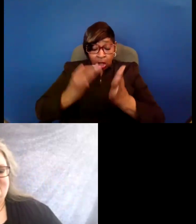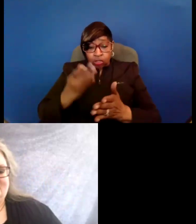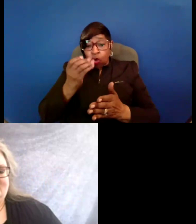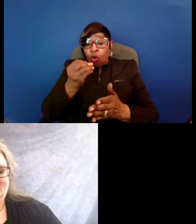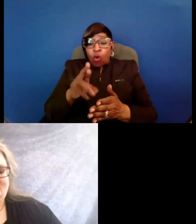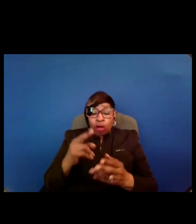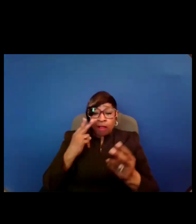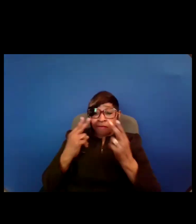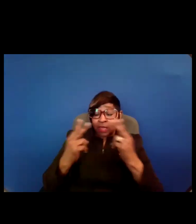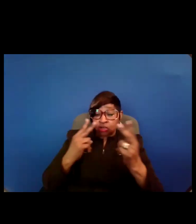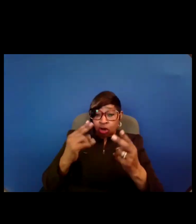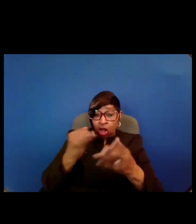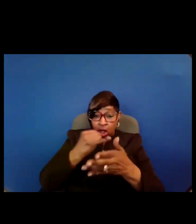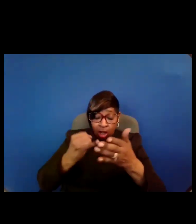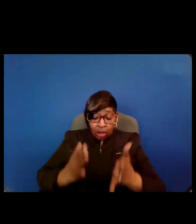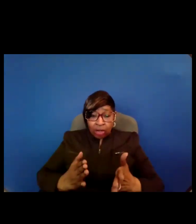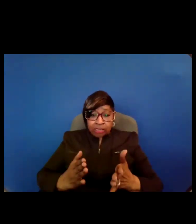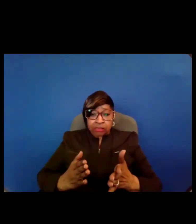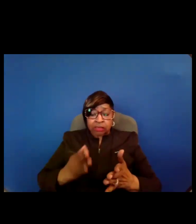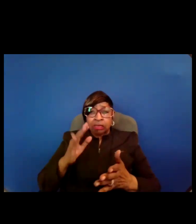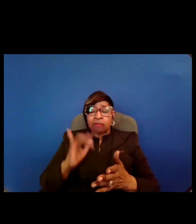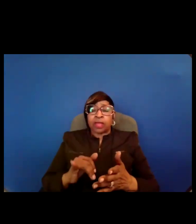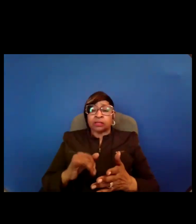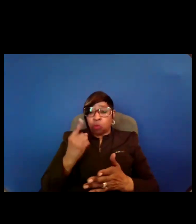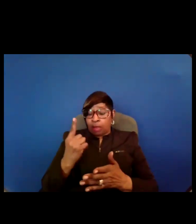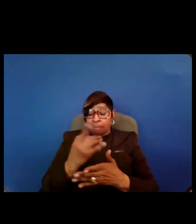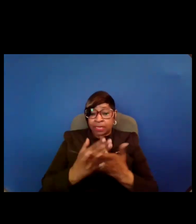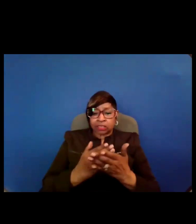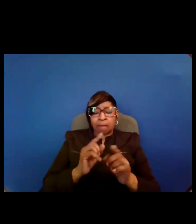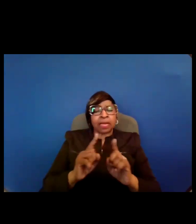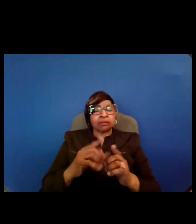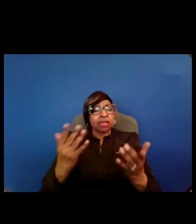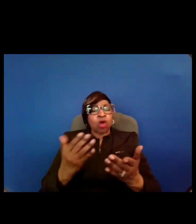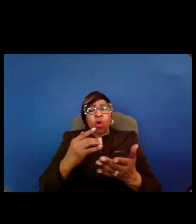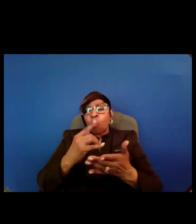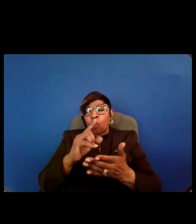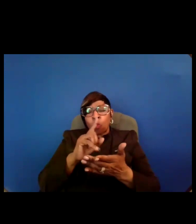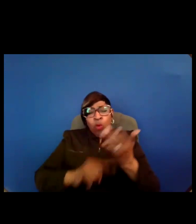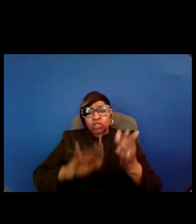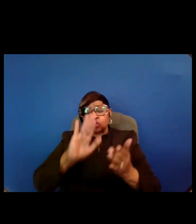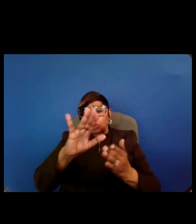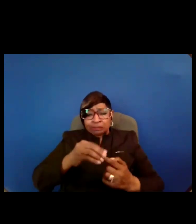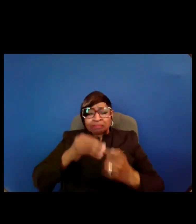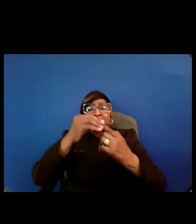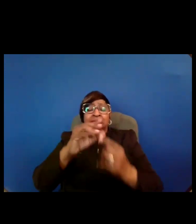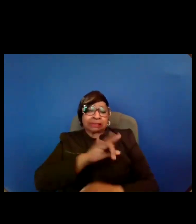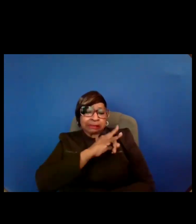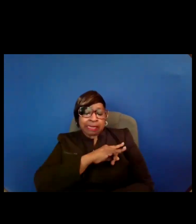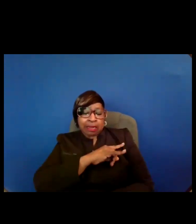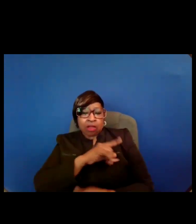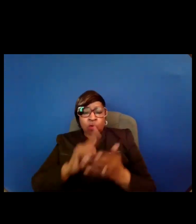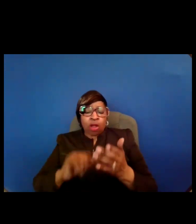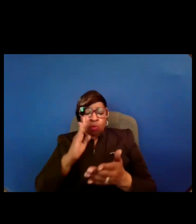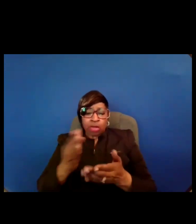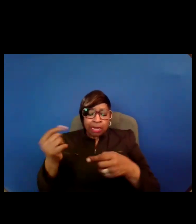artist, that is one piece, but what's your signature style? What's going to come in to feed